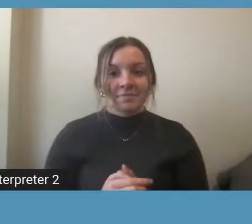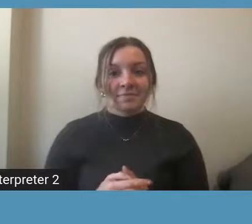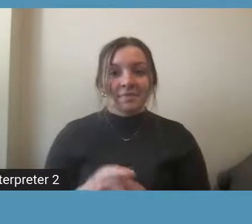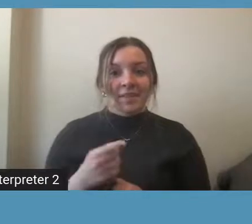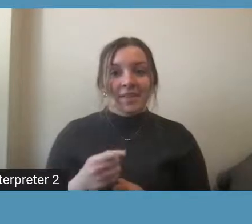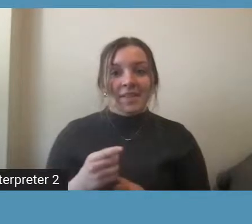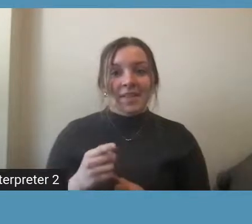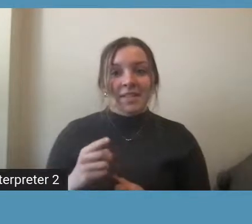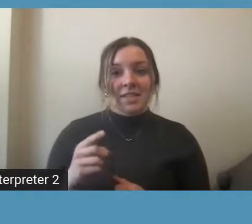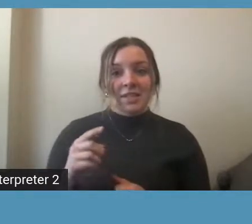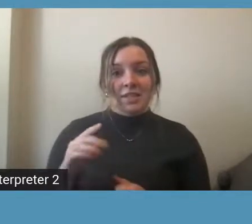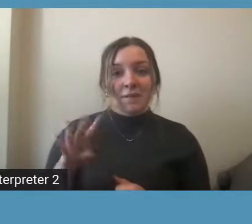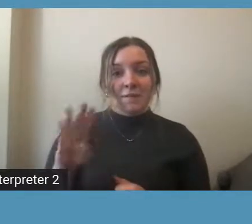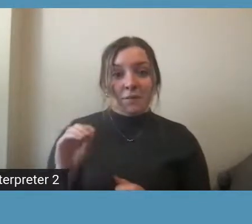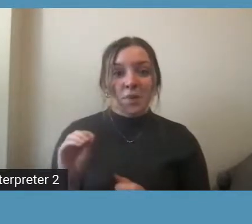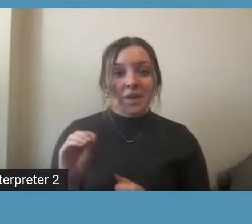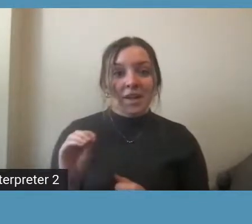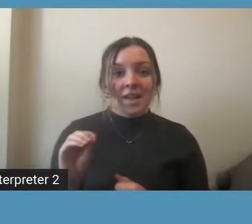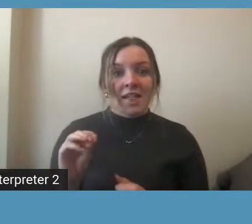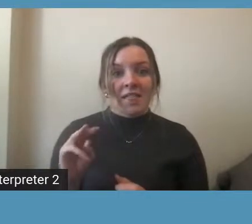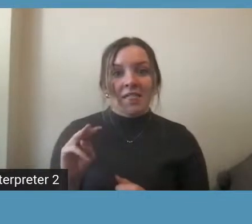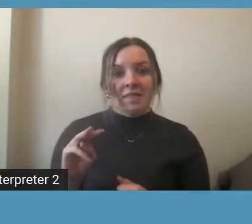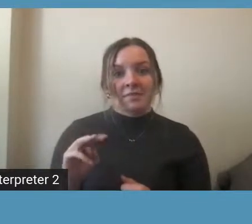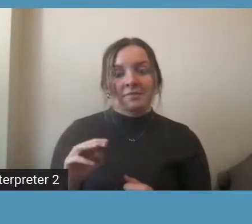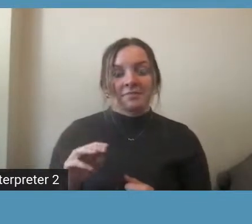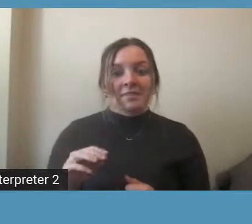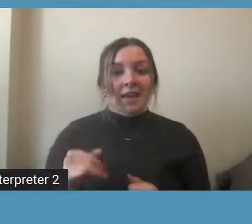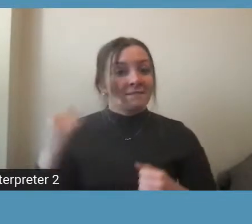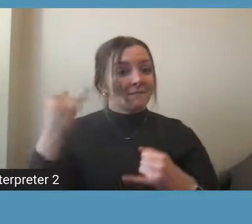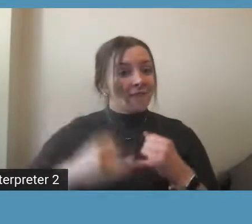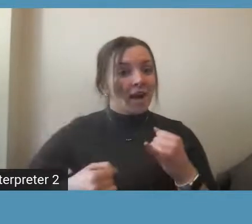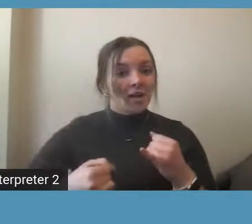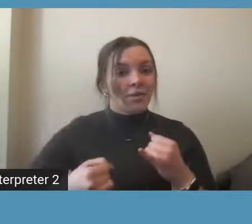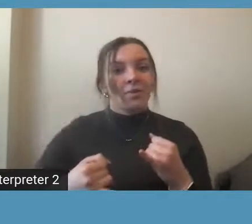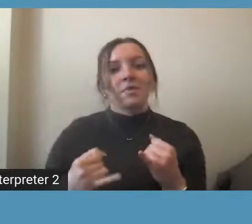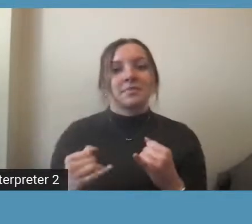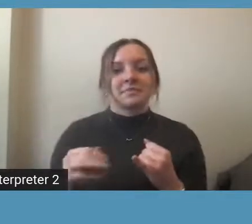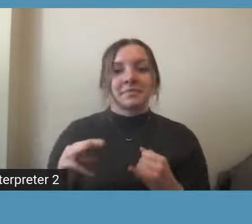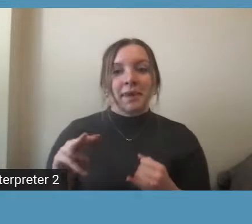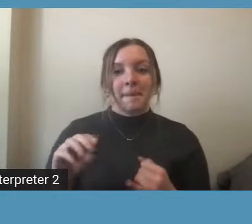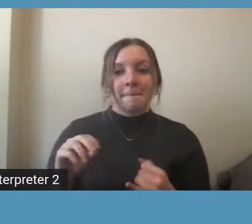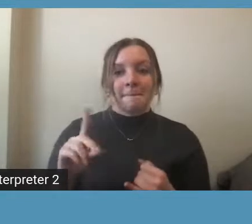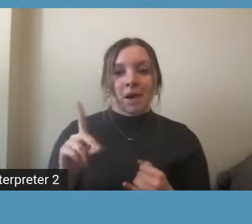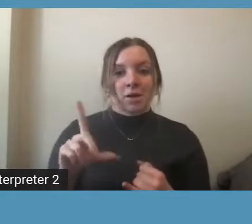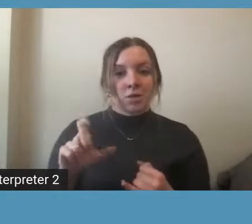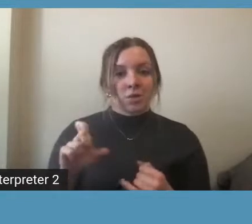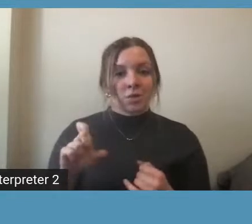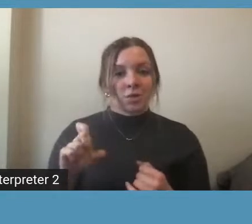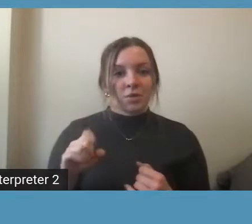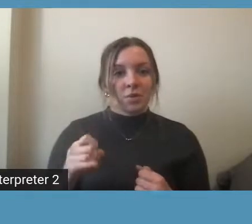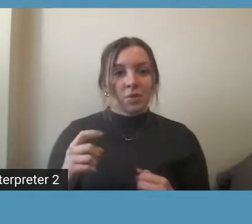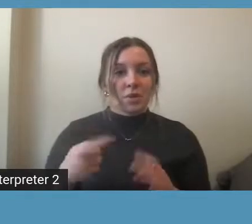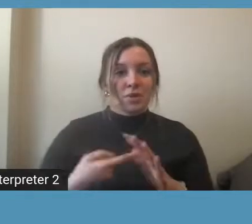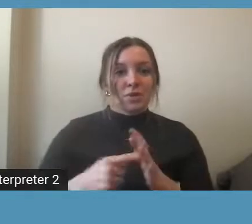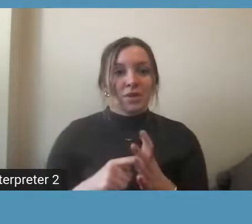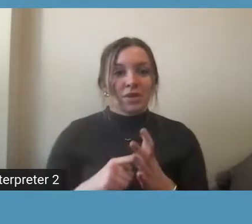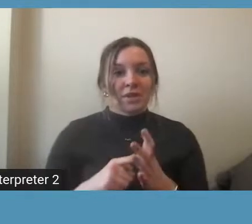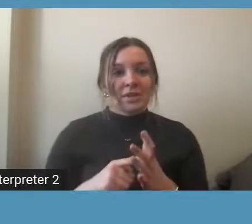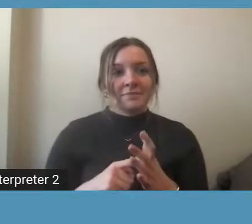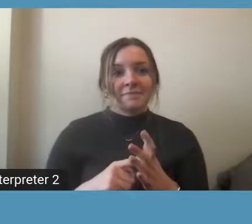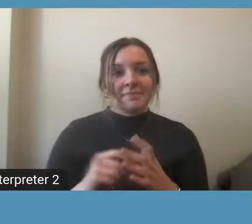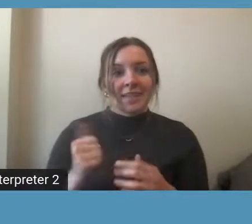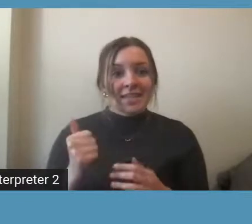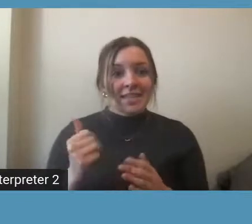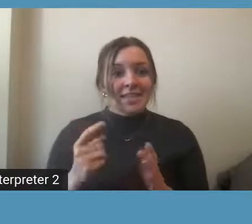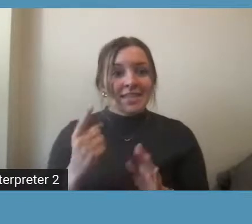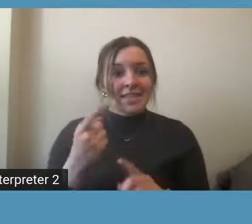40th and final installment in the Digital Empowerment Project series that began 10 months ago in April of last year. Since then, we've had